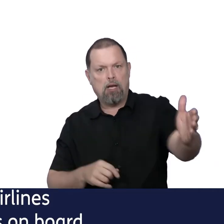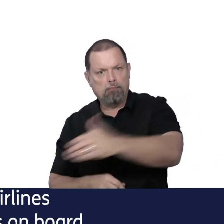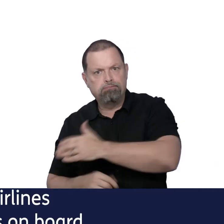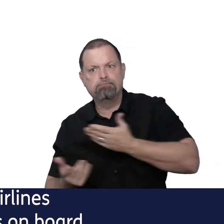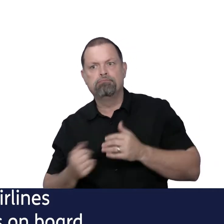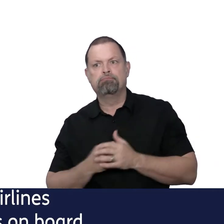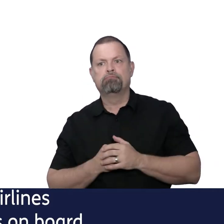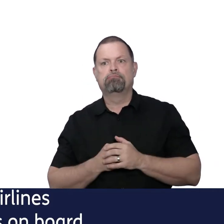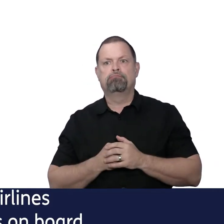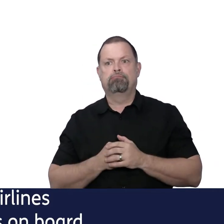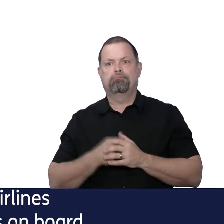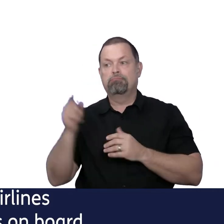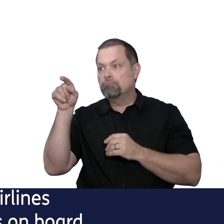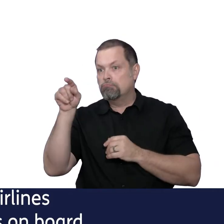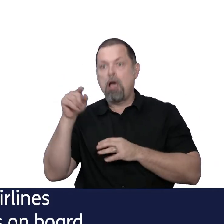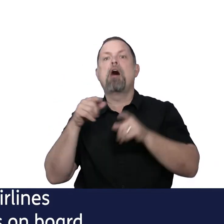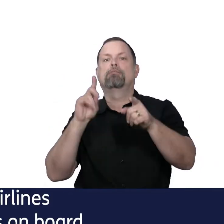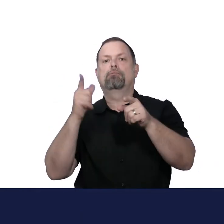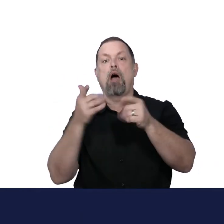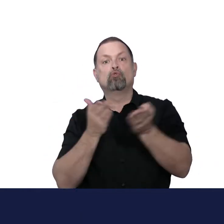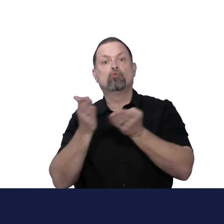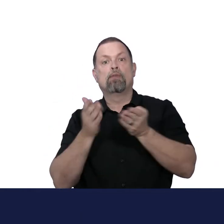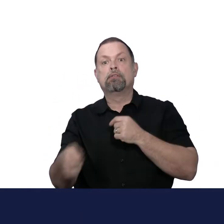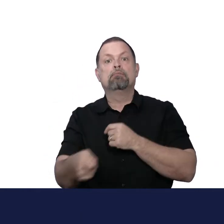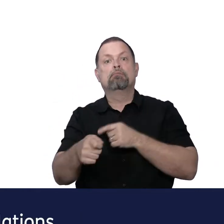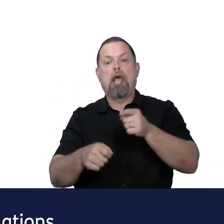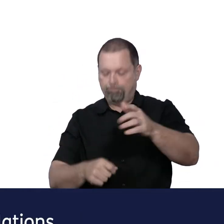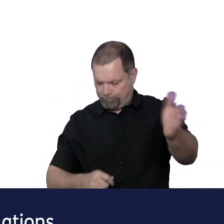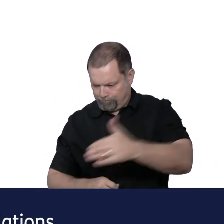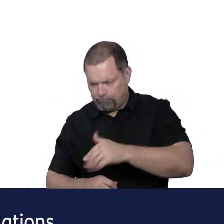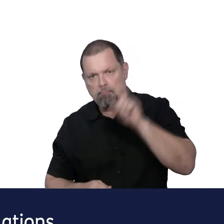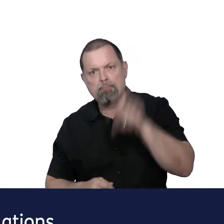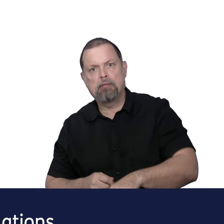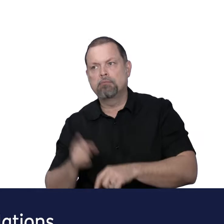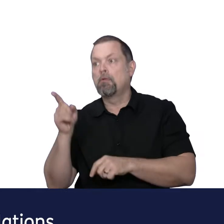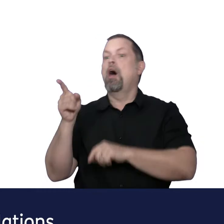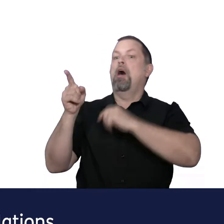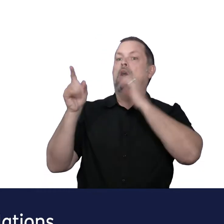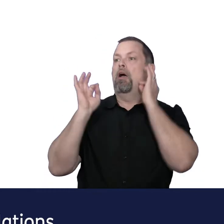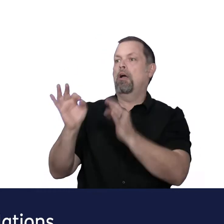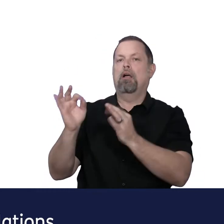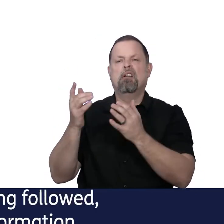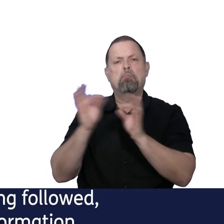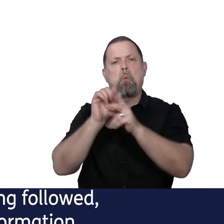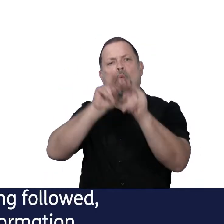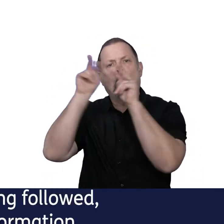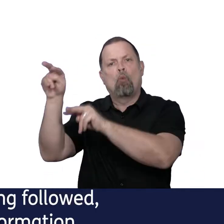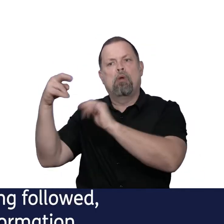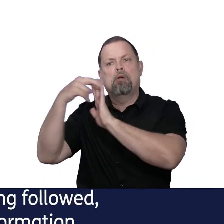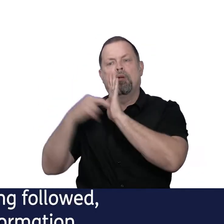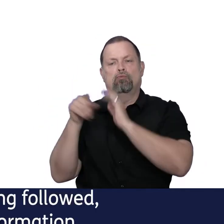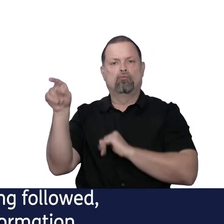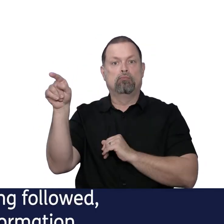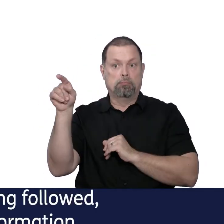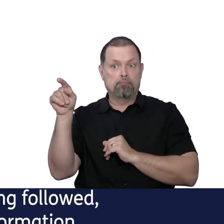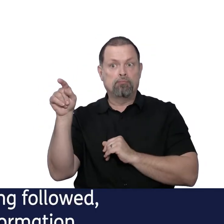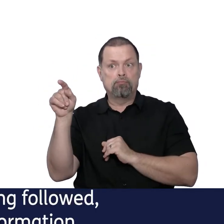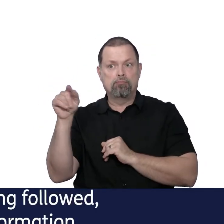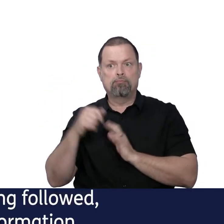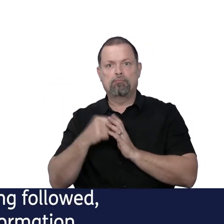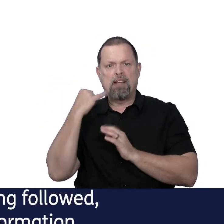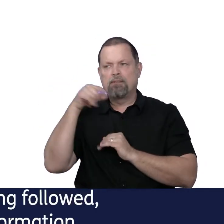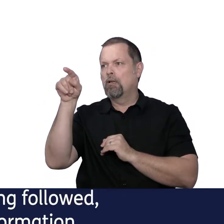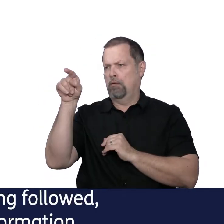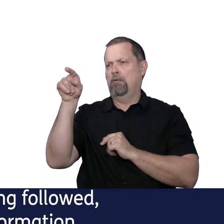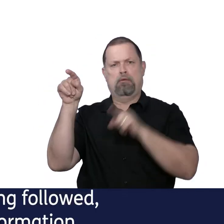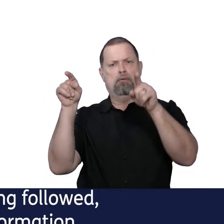if airlines have to allow service dogs on board. Take a look at the regulations. If you think a rule is not being followed, you